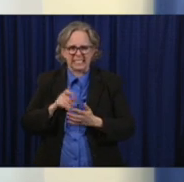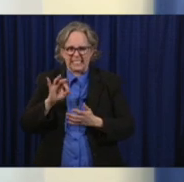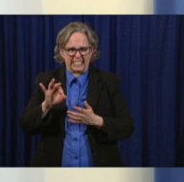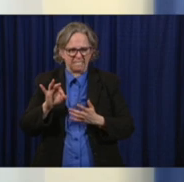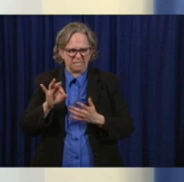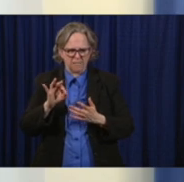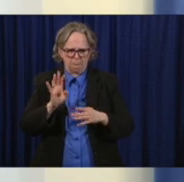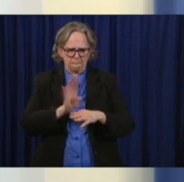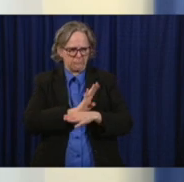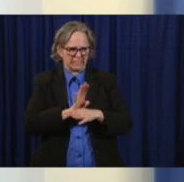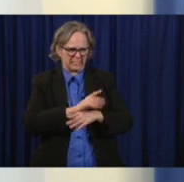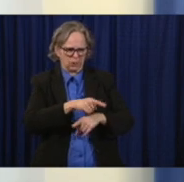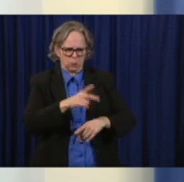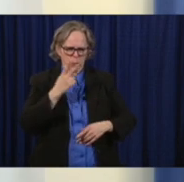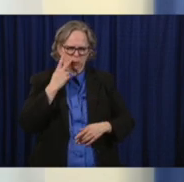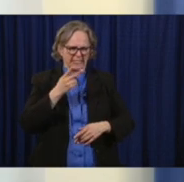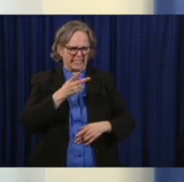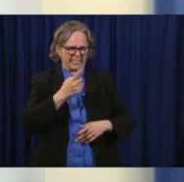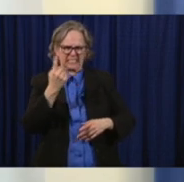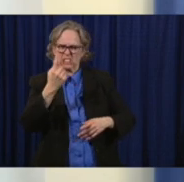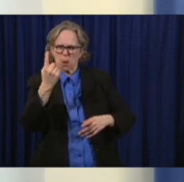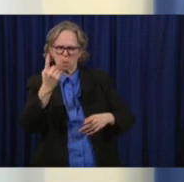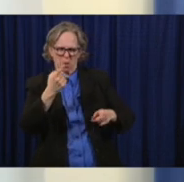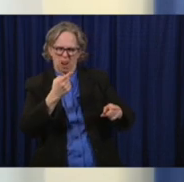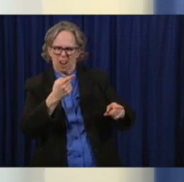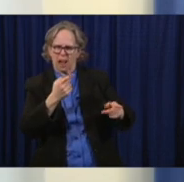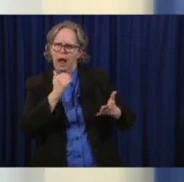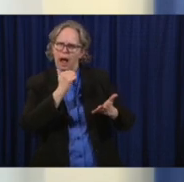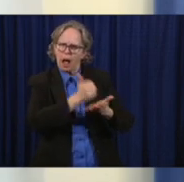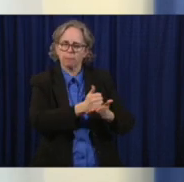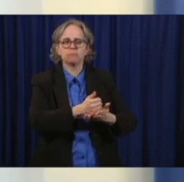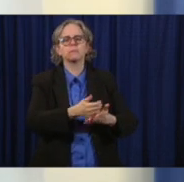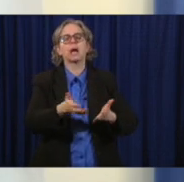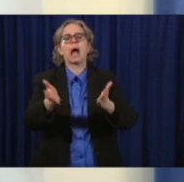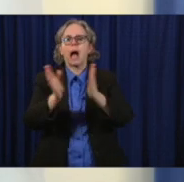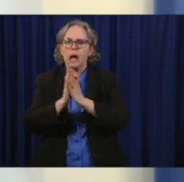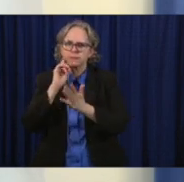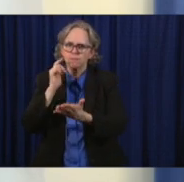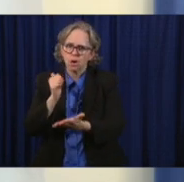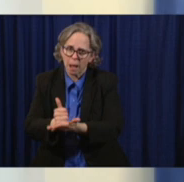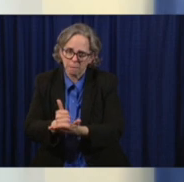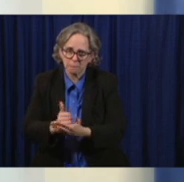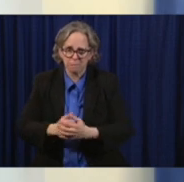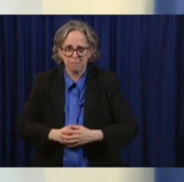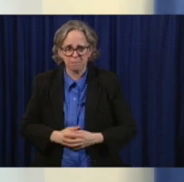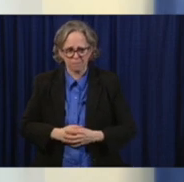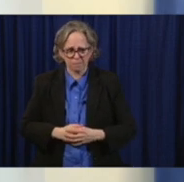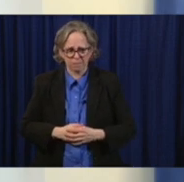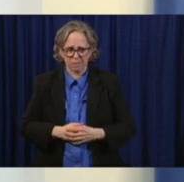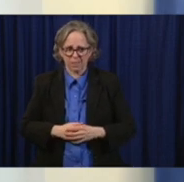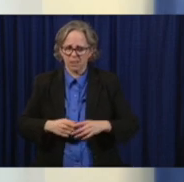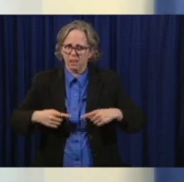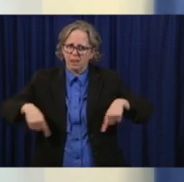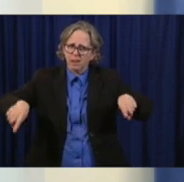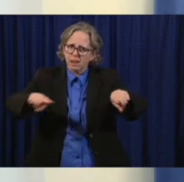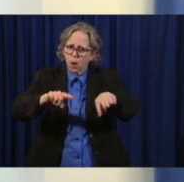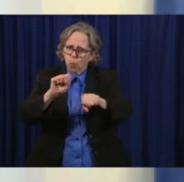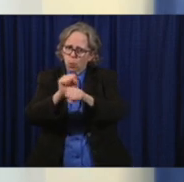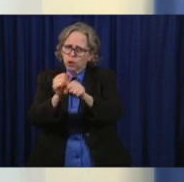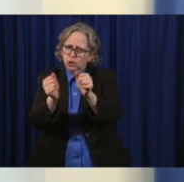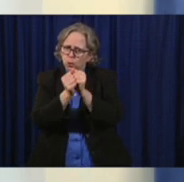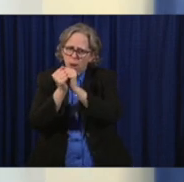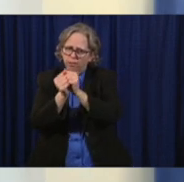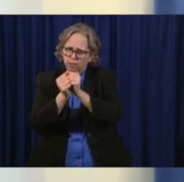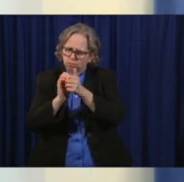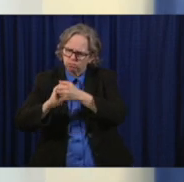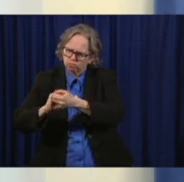help, ask for it. Again, it's all of us working together that will solve this. We're all going to learn together. And so